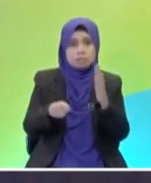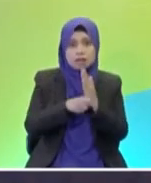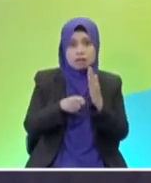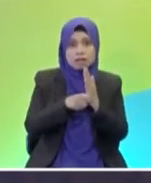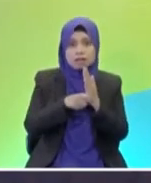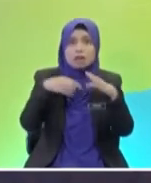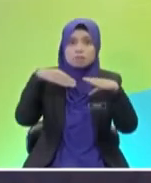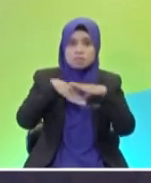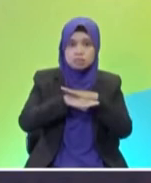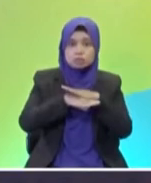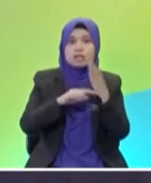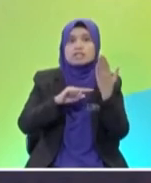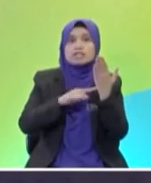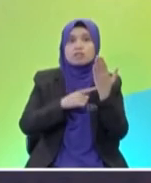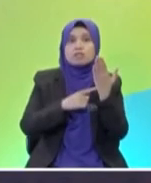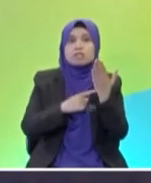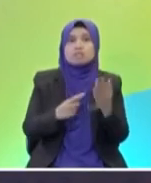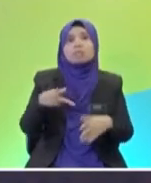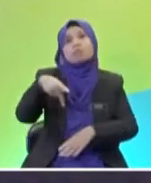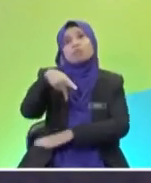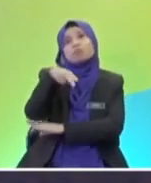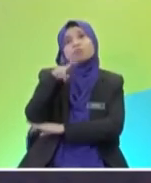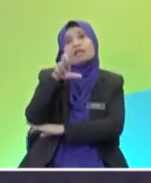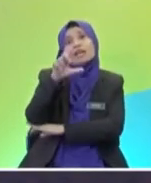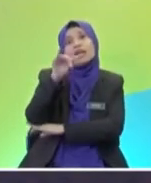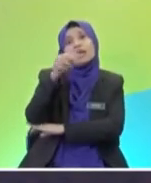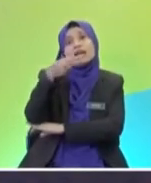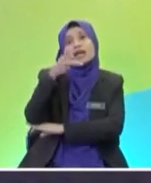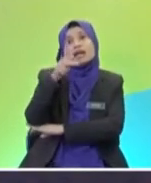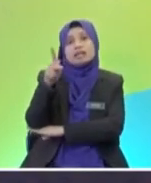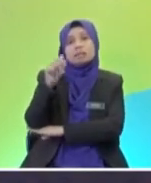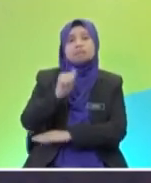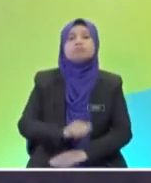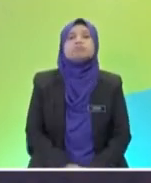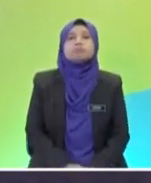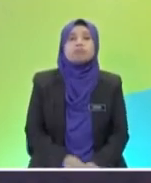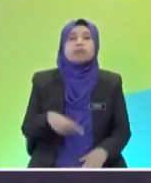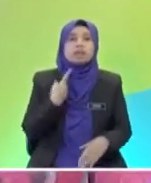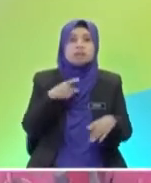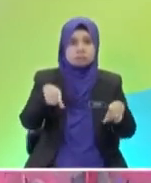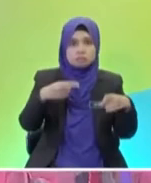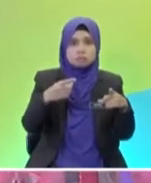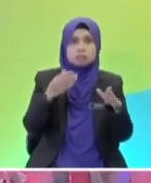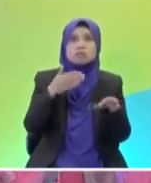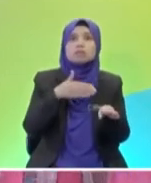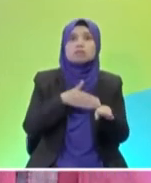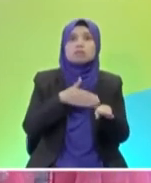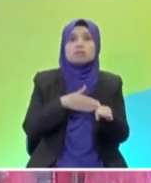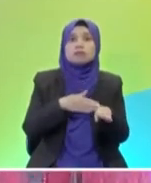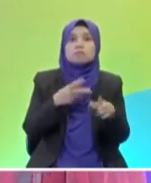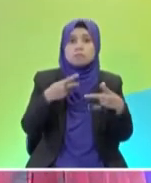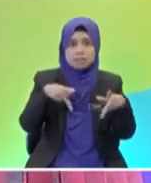answers are accurate. Very good, Tamilendi. Well done. Okay. Right. So now we go to the importance now.